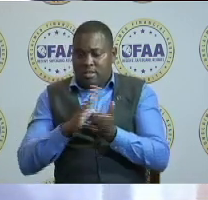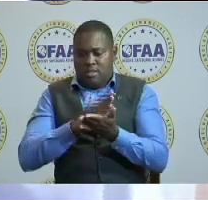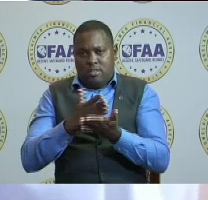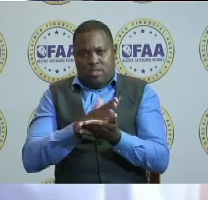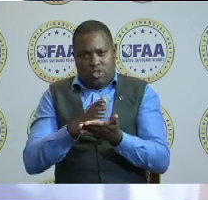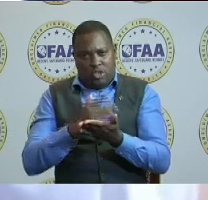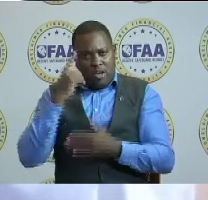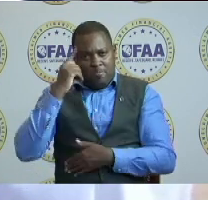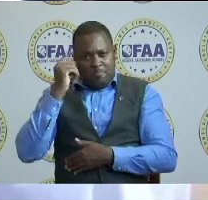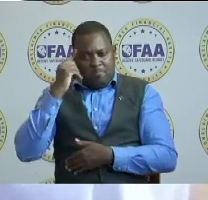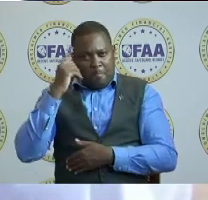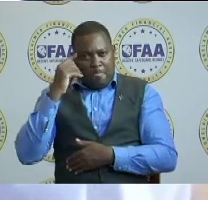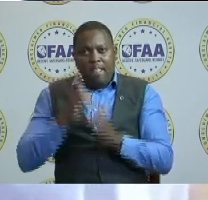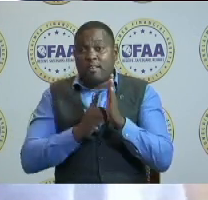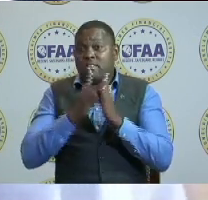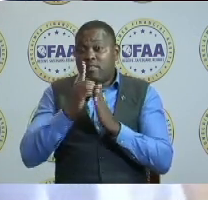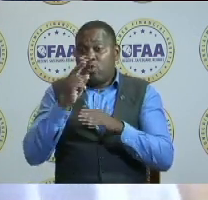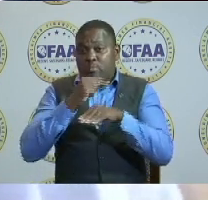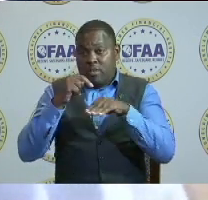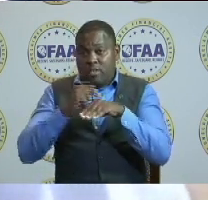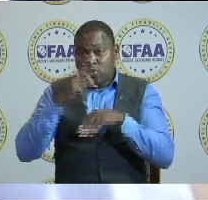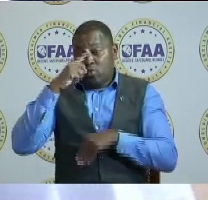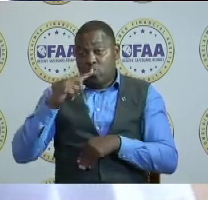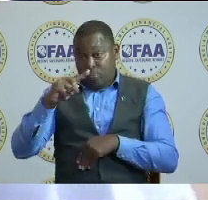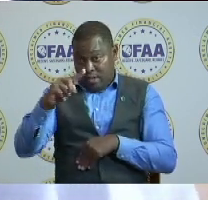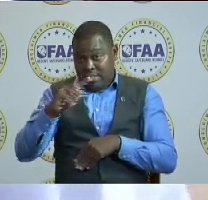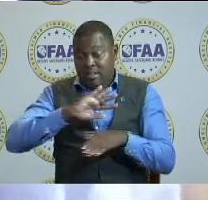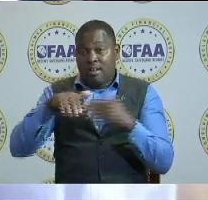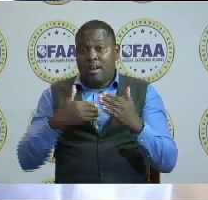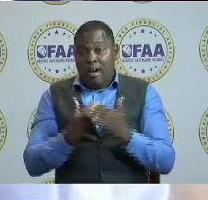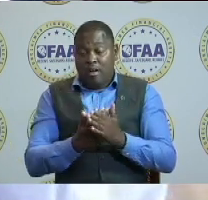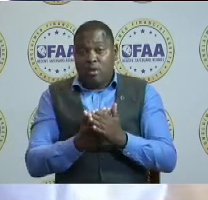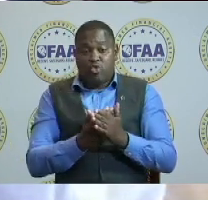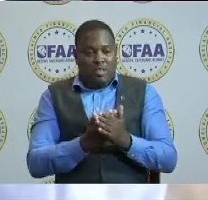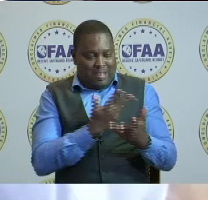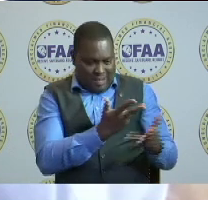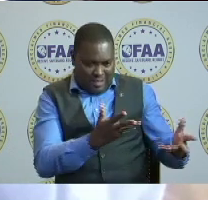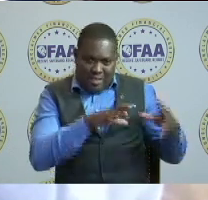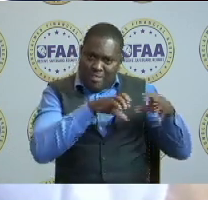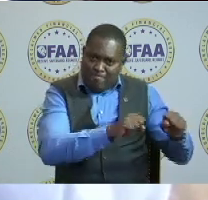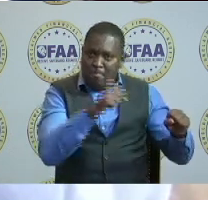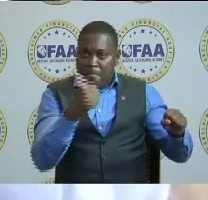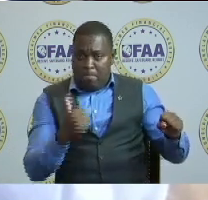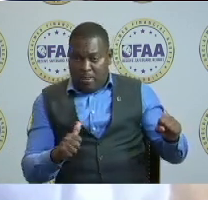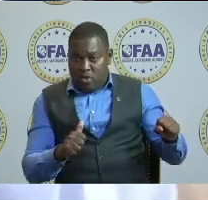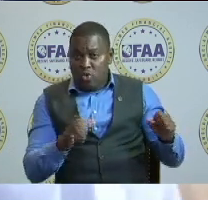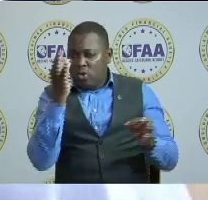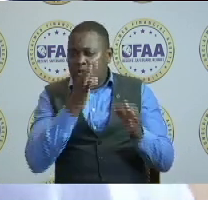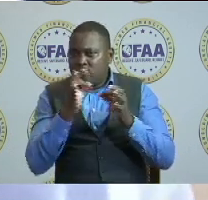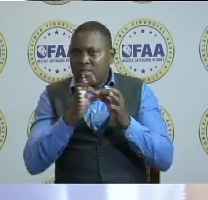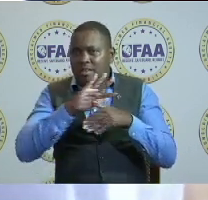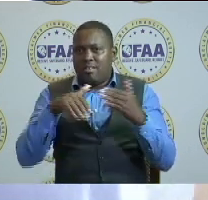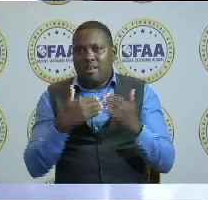thoughts is the development of the national policy on unclaimed financial assets. And this is specifically with regard to